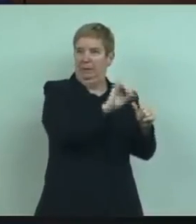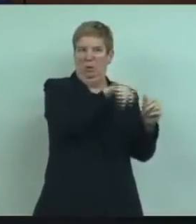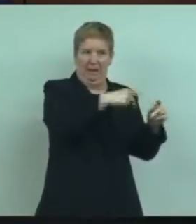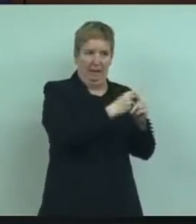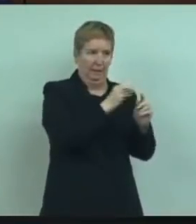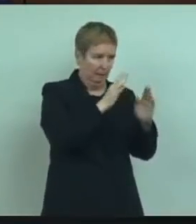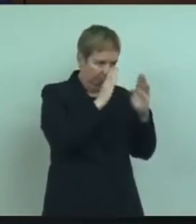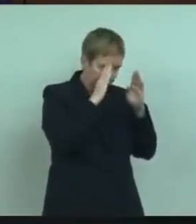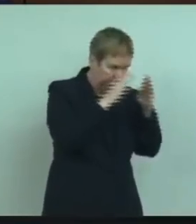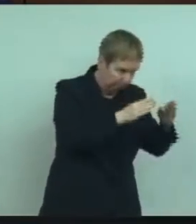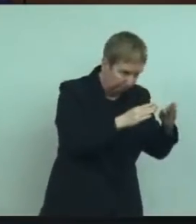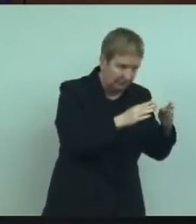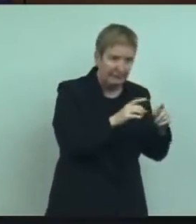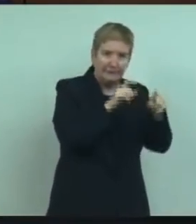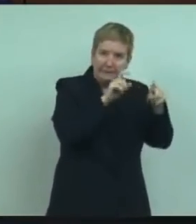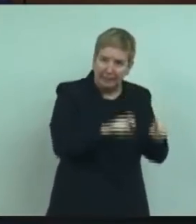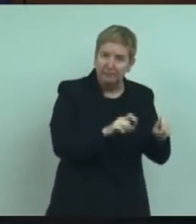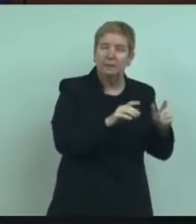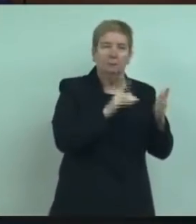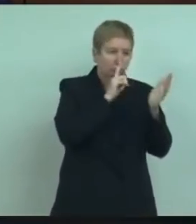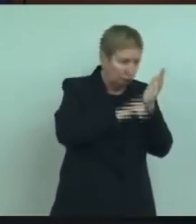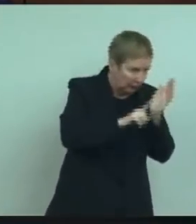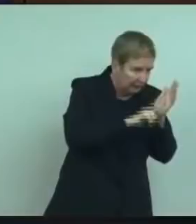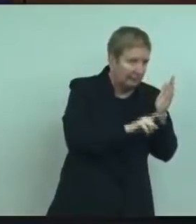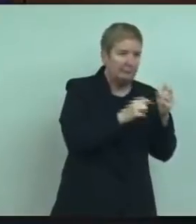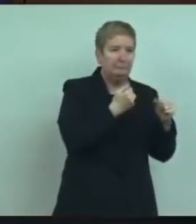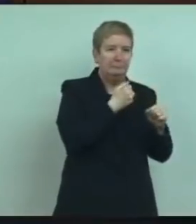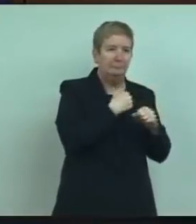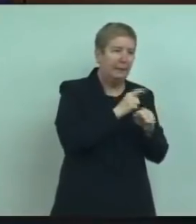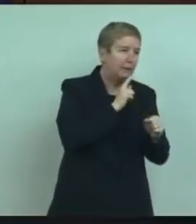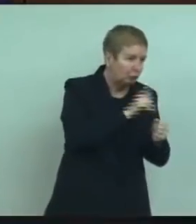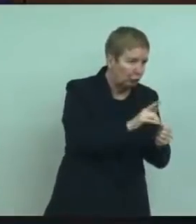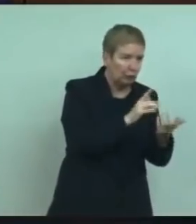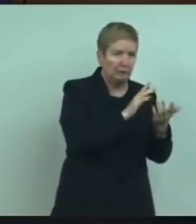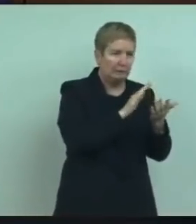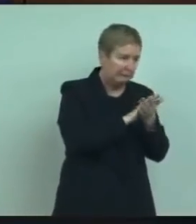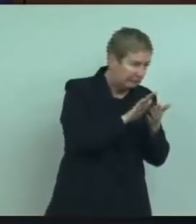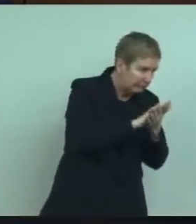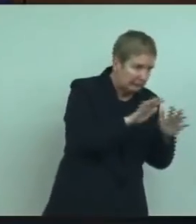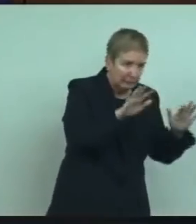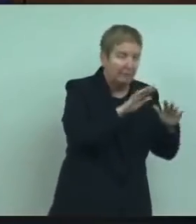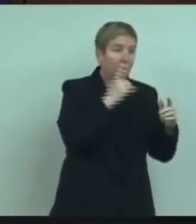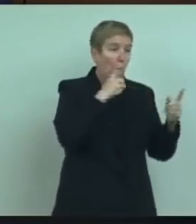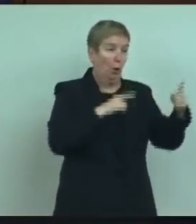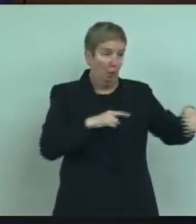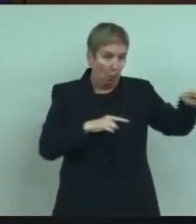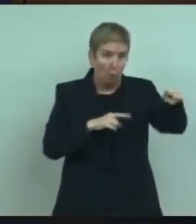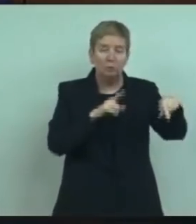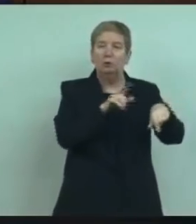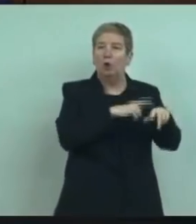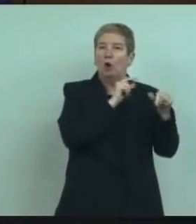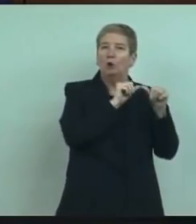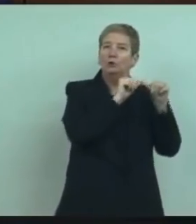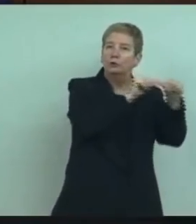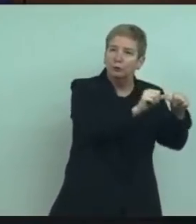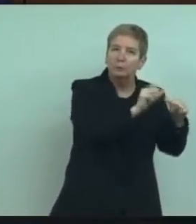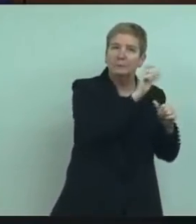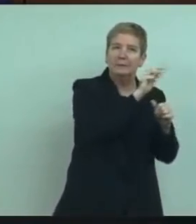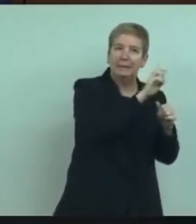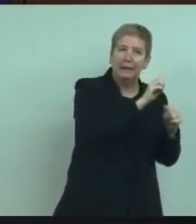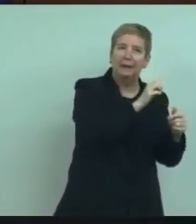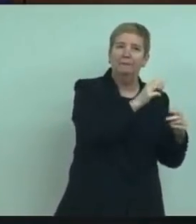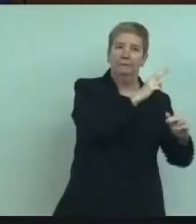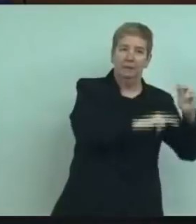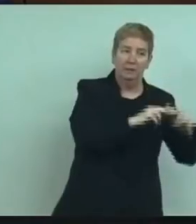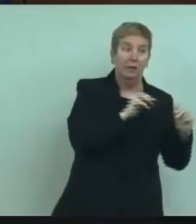are involved very directly in at least 3 long-term care facilities, with every single licensed